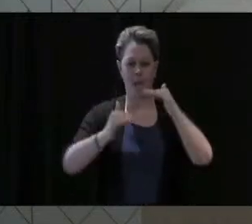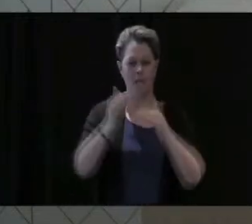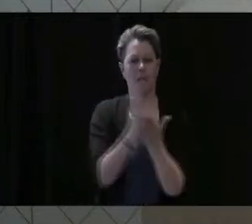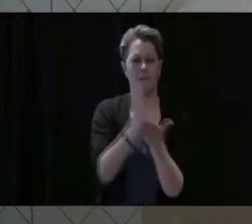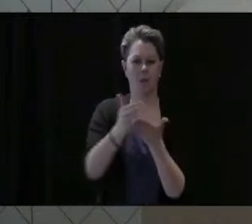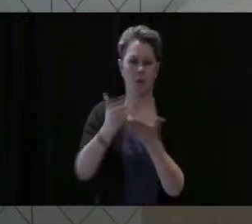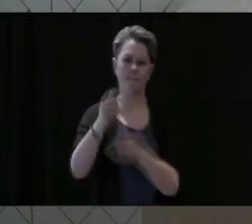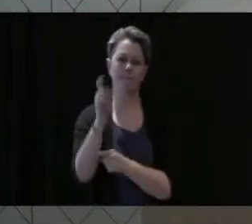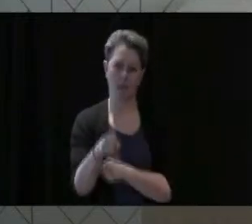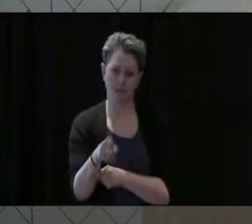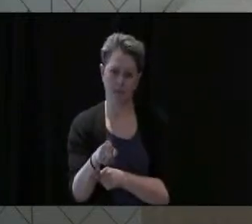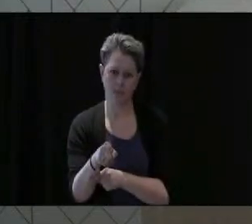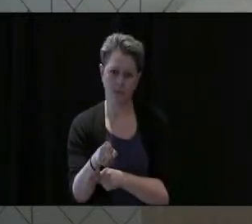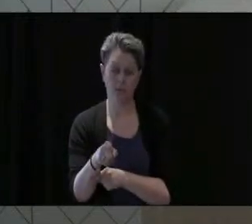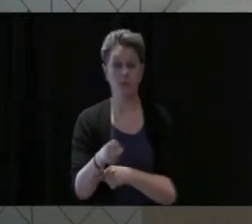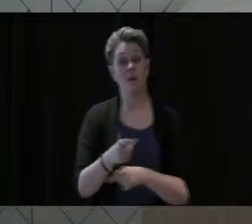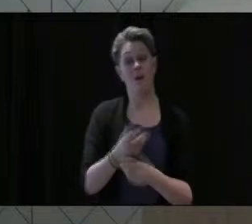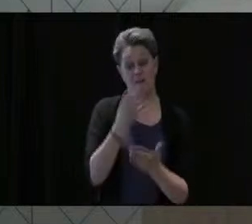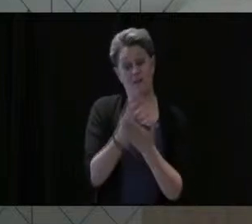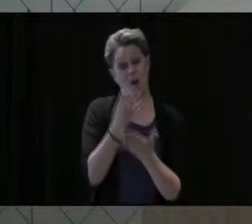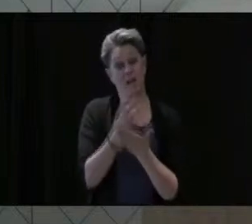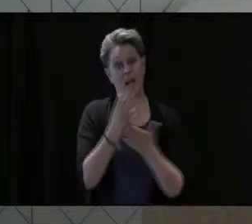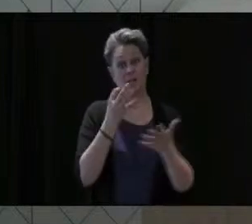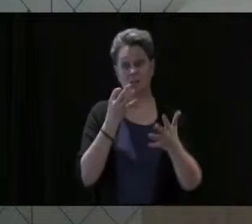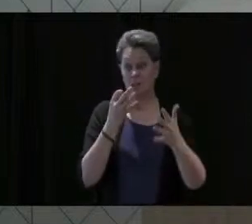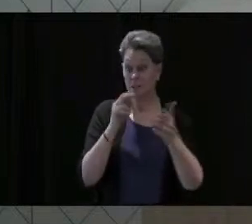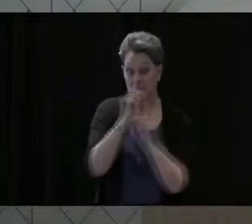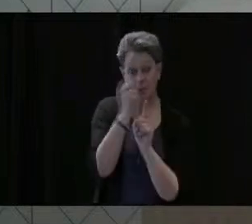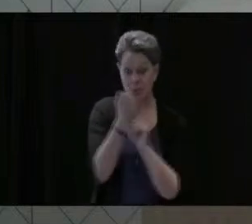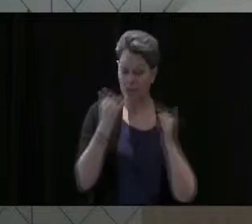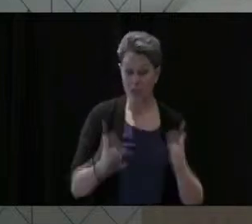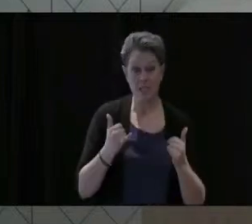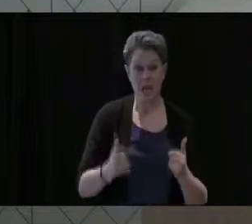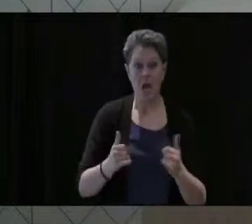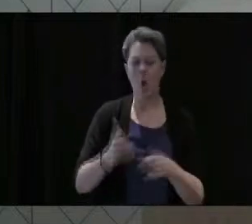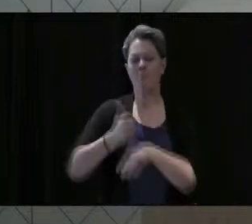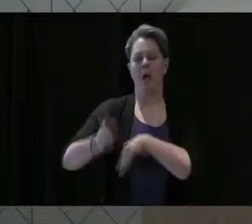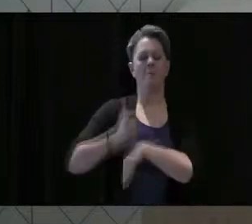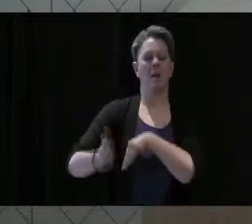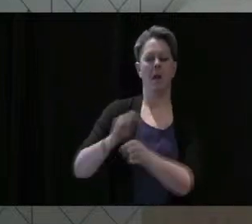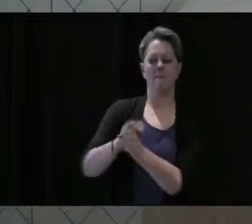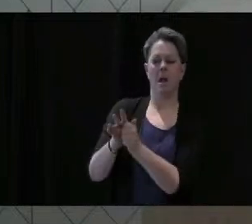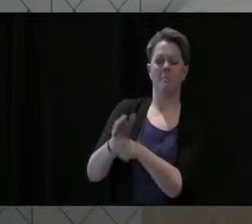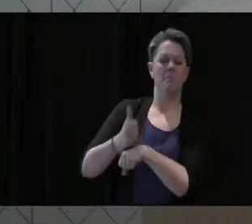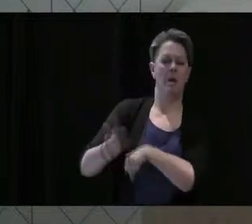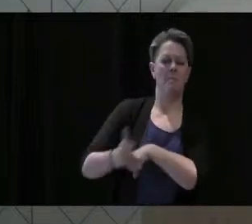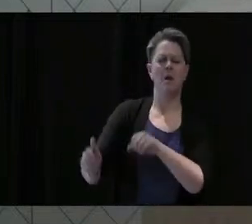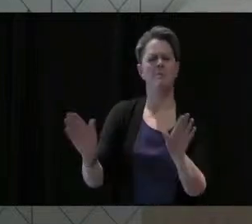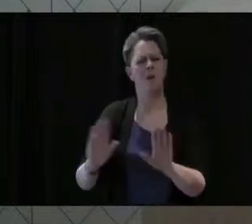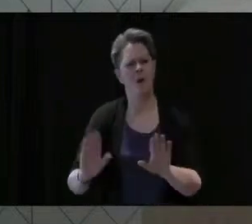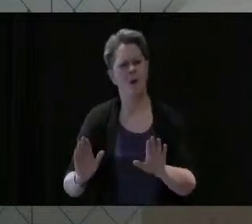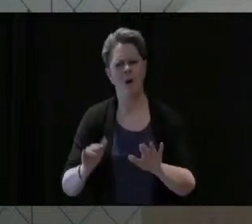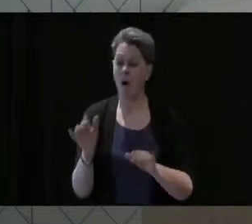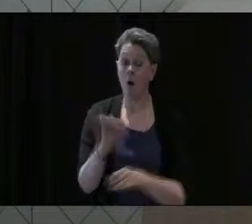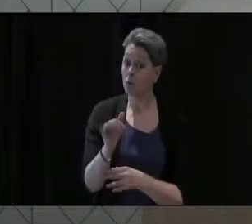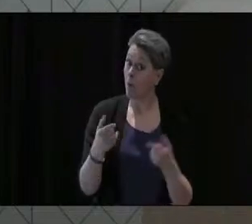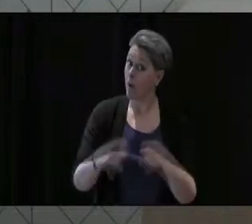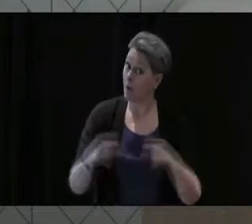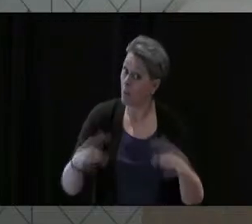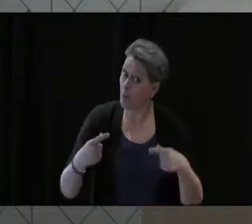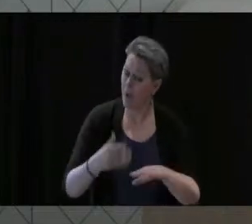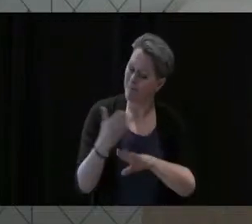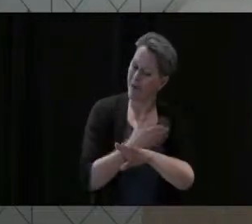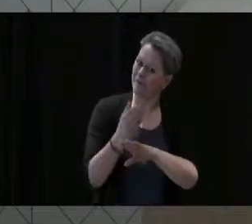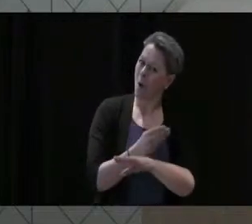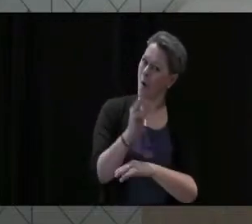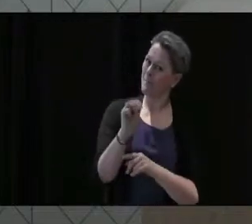Our financial predicament has nothing to do with the pandemic, and it predates Muskrat Falls. But